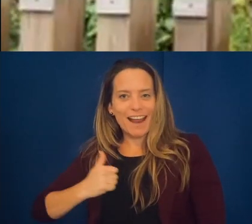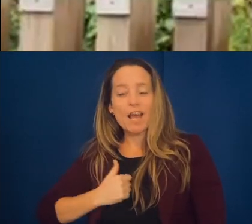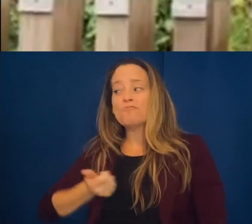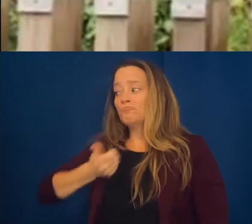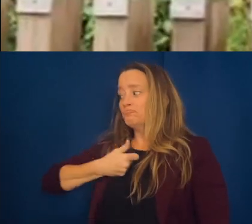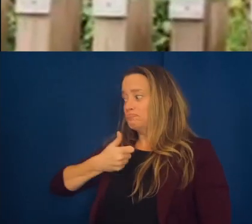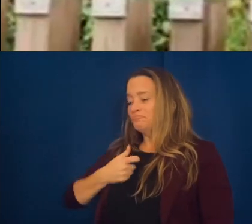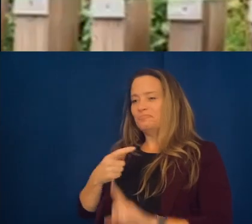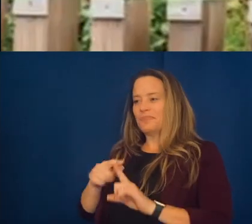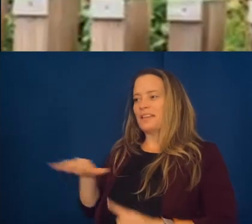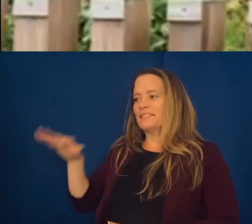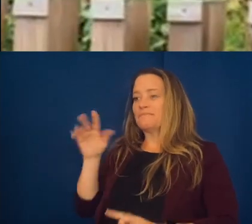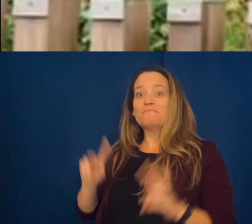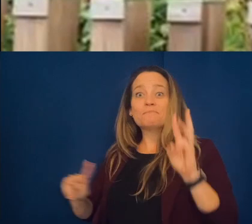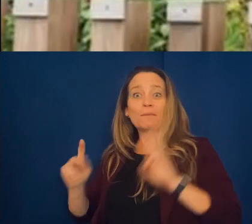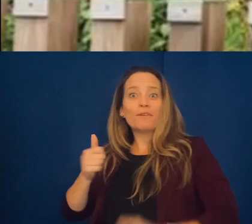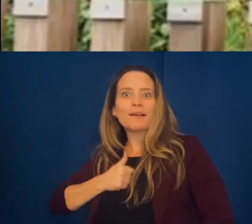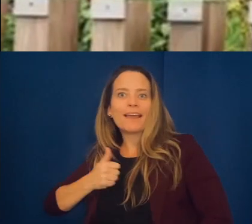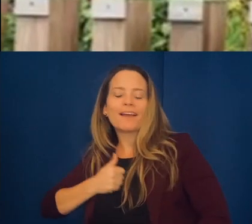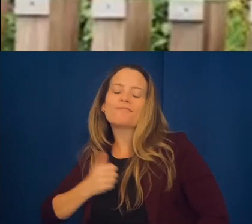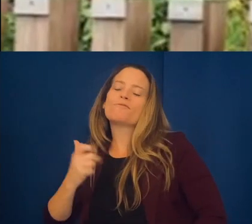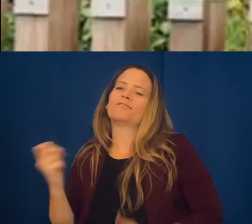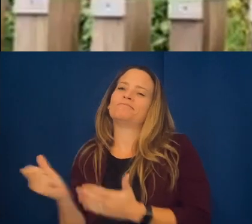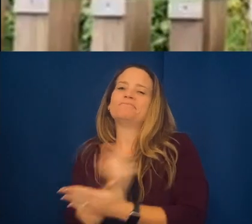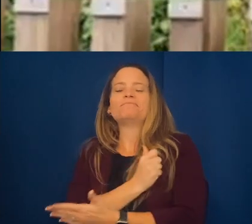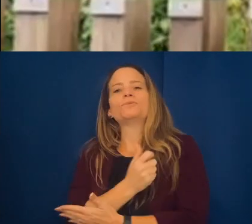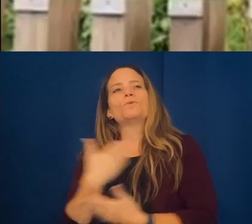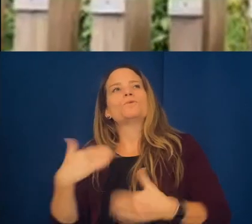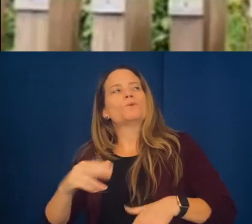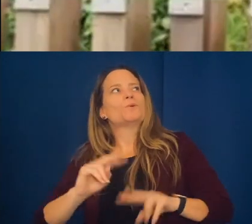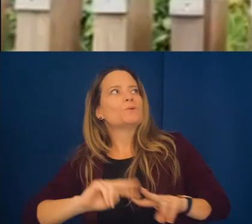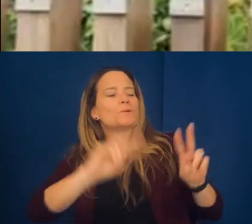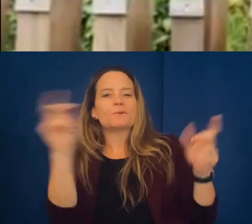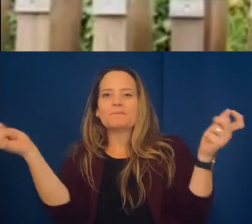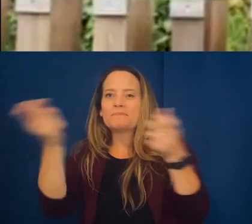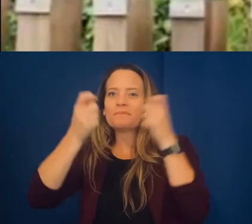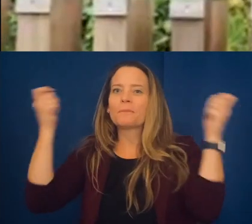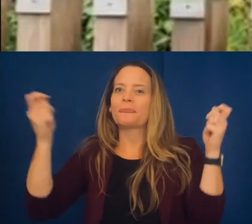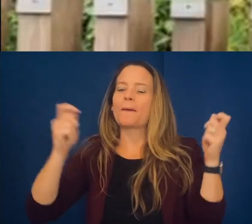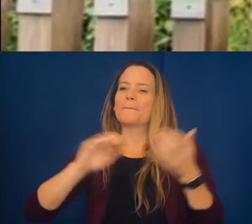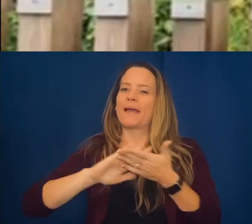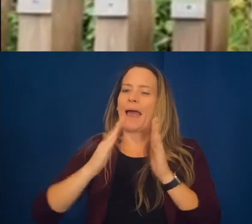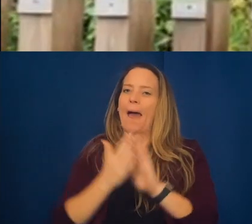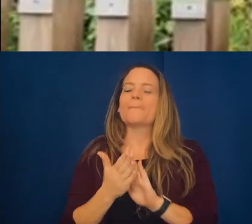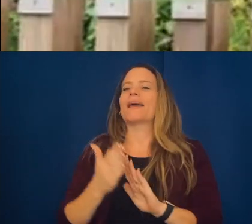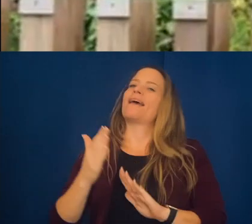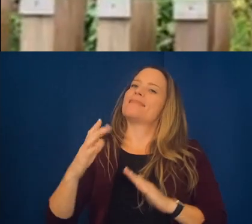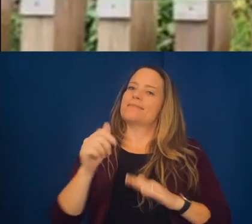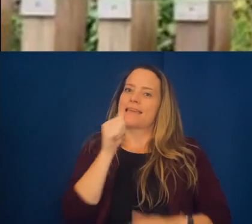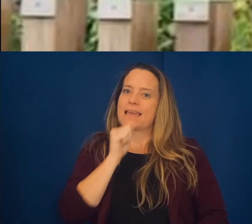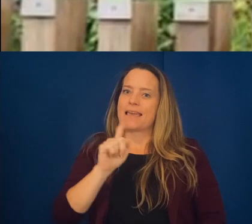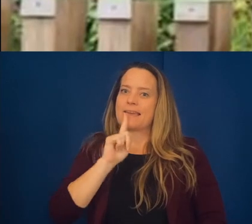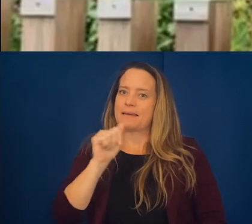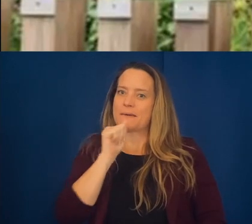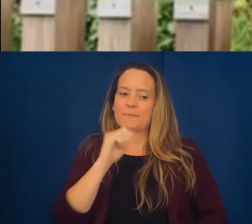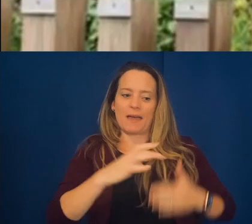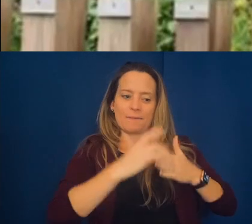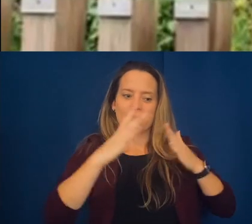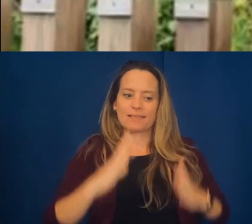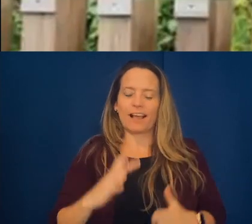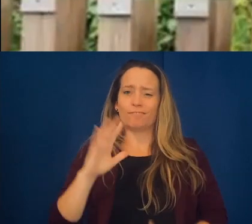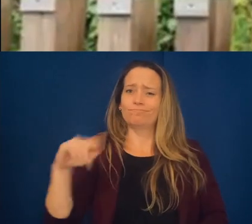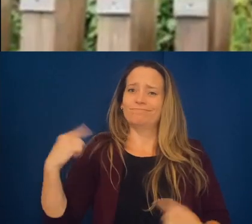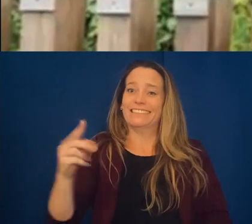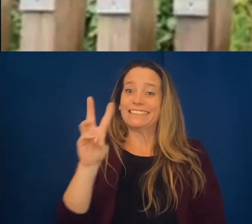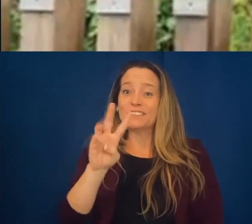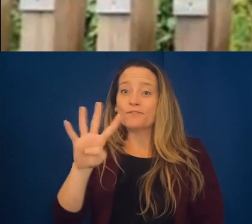the 64th anniversary of His Highness the Aga Khan becoming the Imam of the Ismaili community.